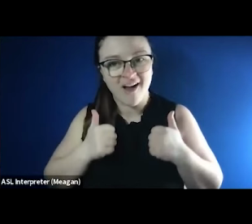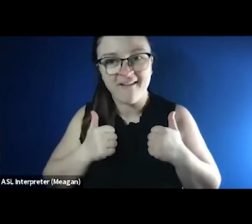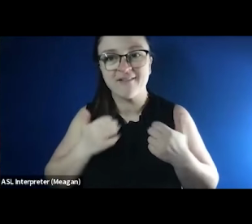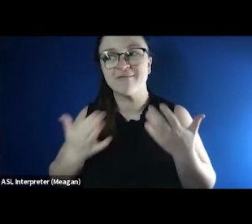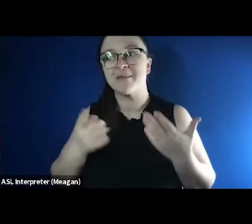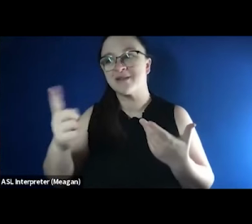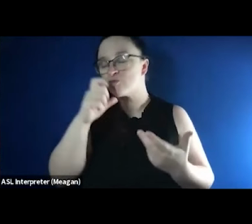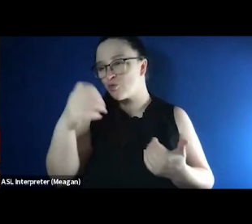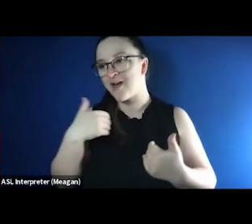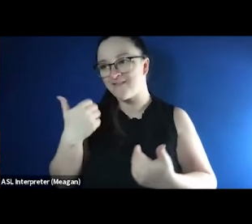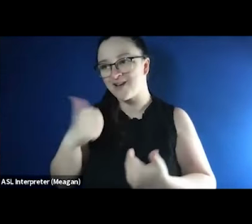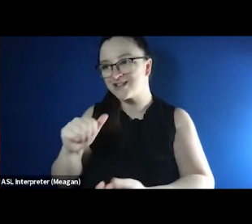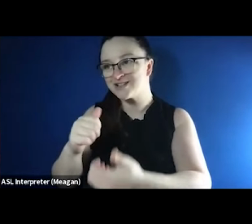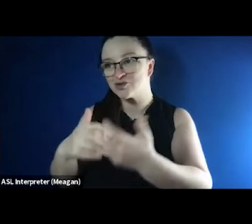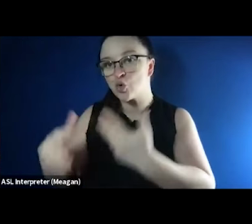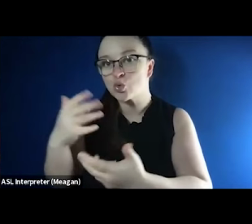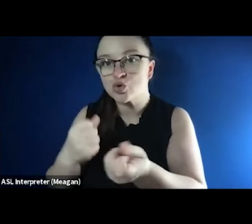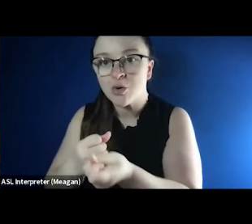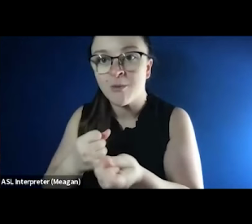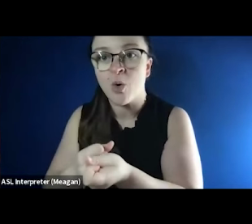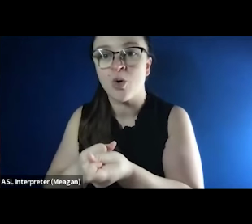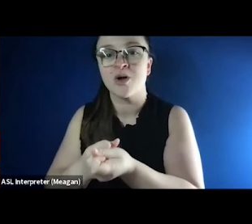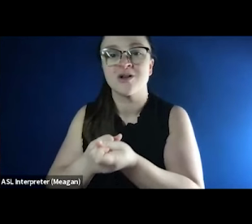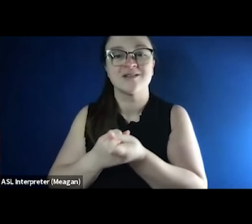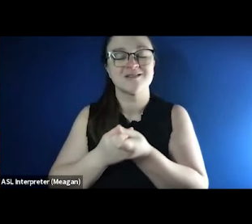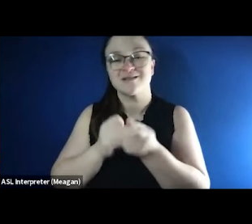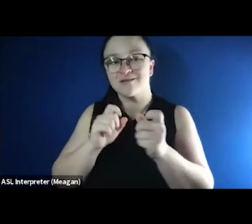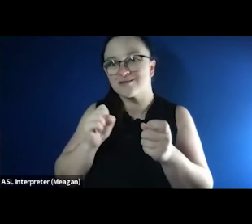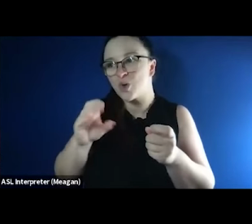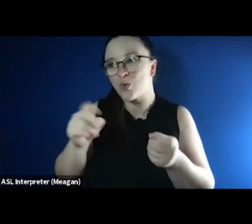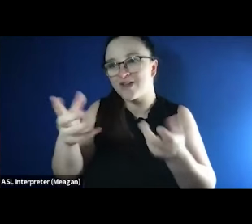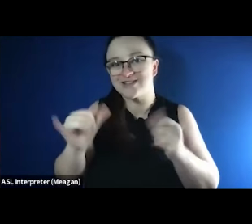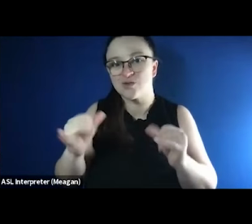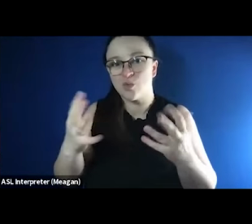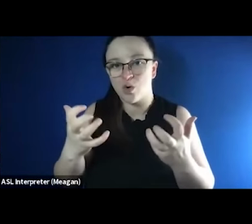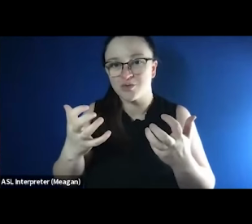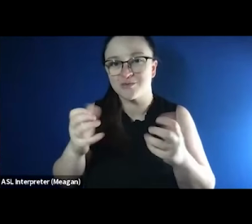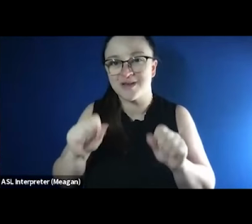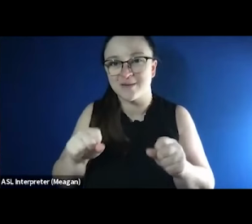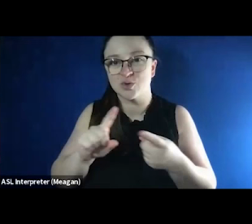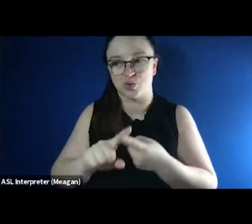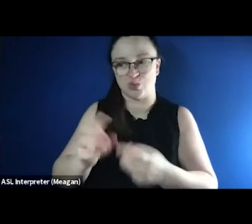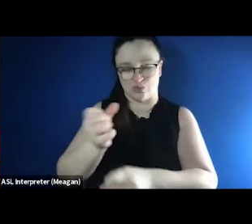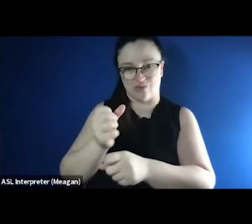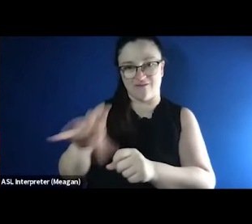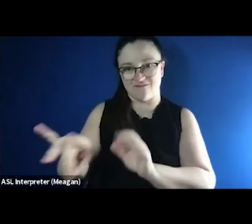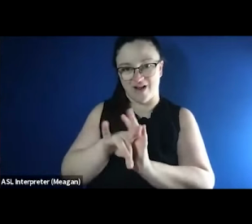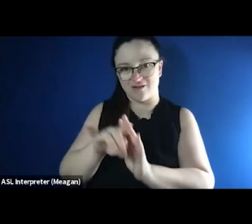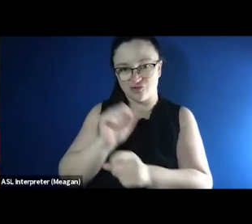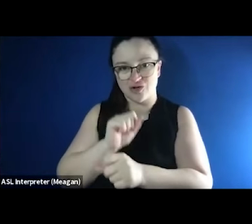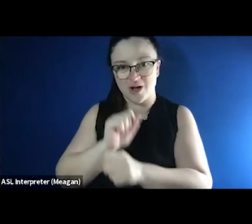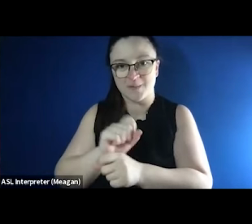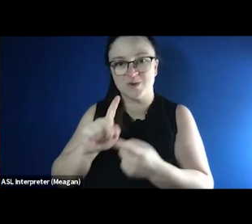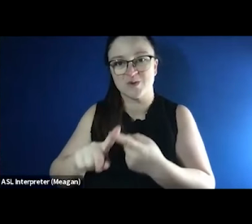social supports. And so they may actually still be looking for opportunities for gainful employment so as to meet their